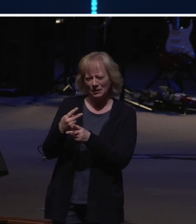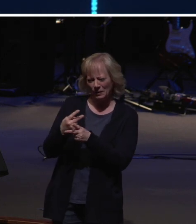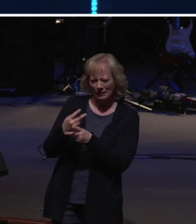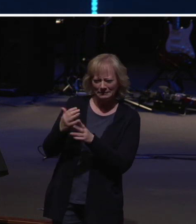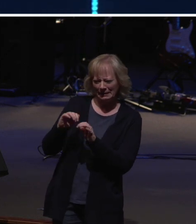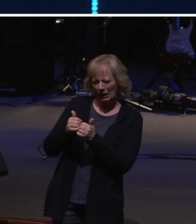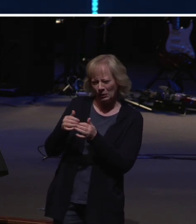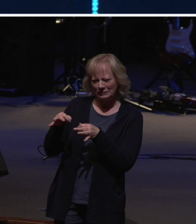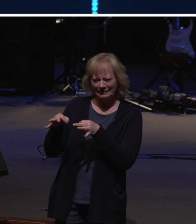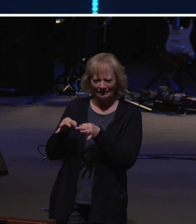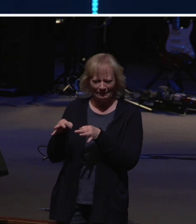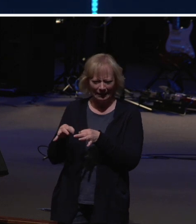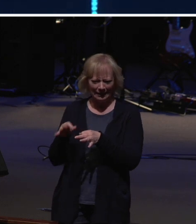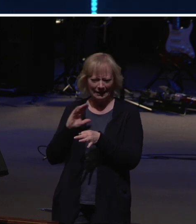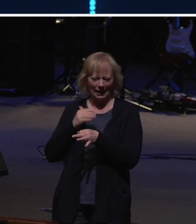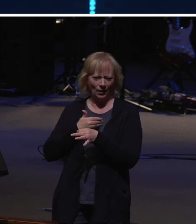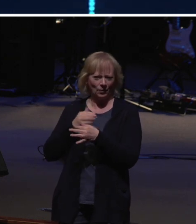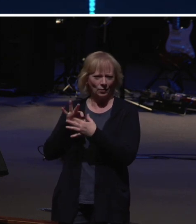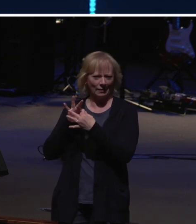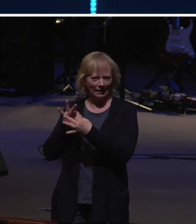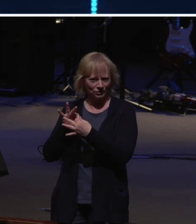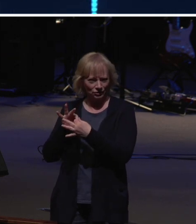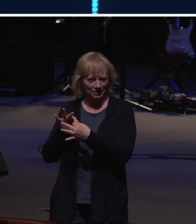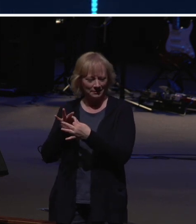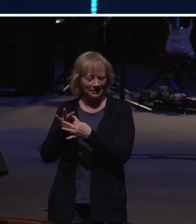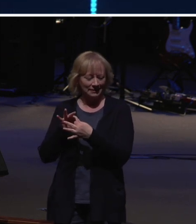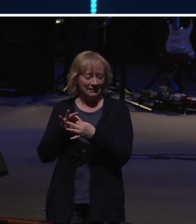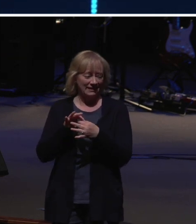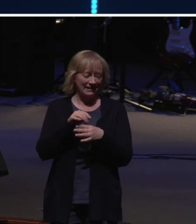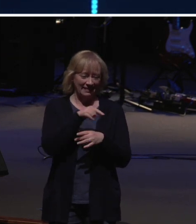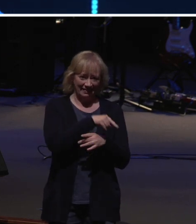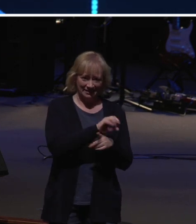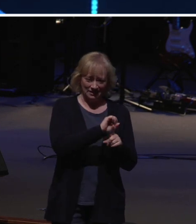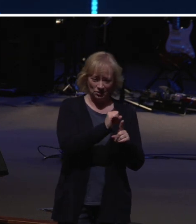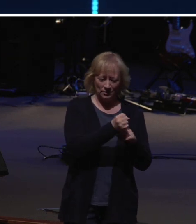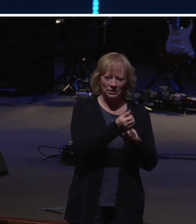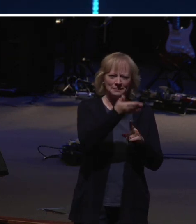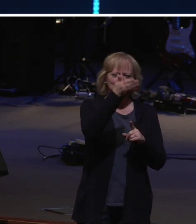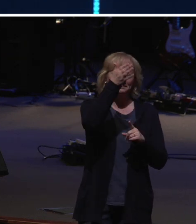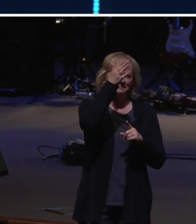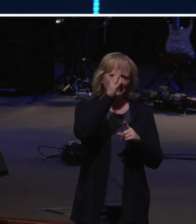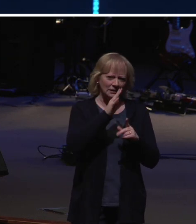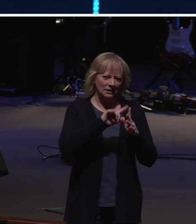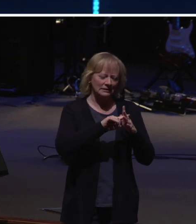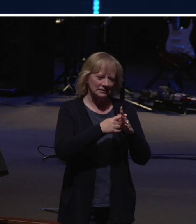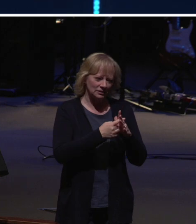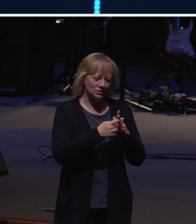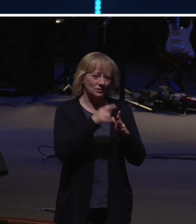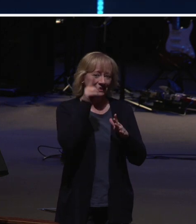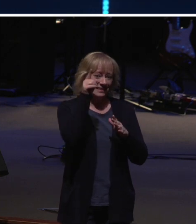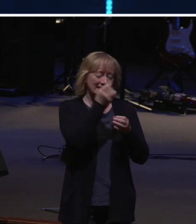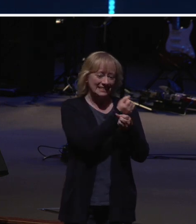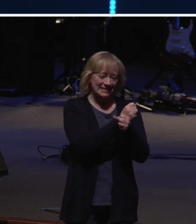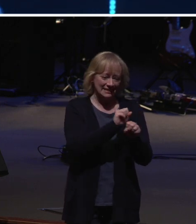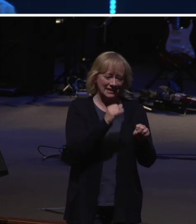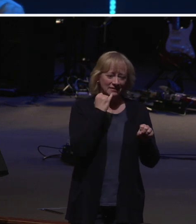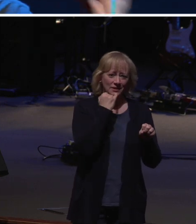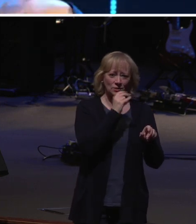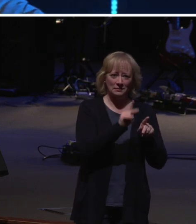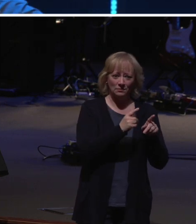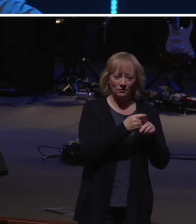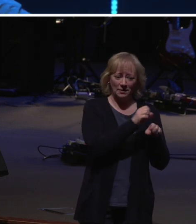relationship. God's the one that takes the initiative. After he has delivered the Israelites from slavery in